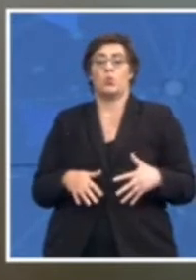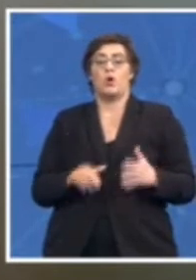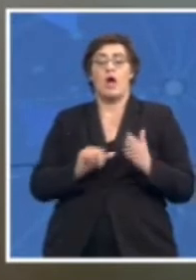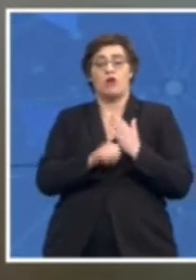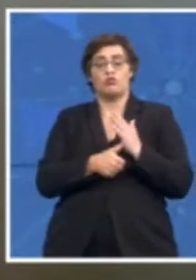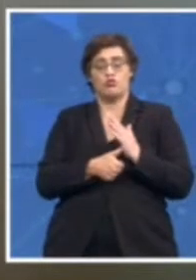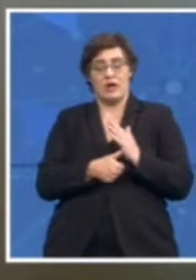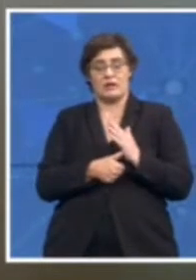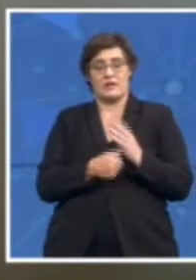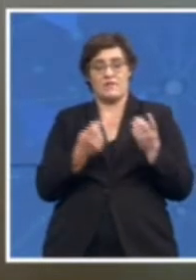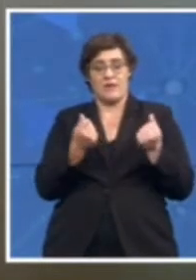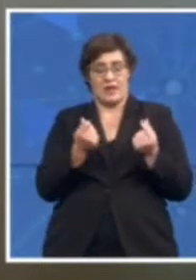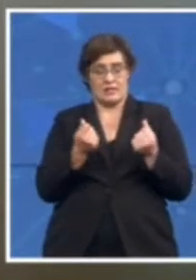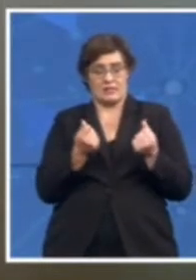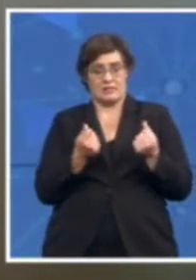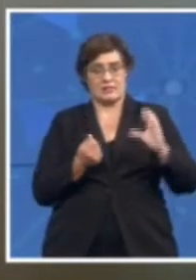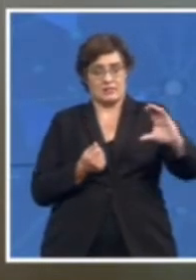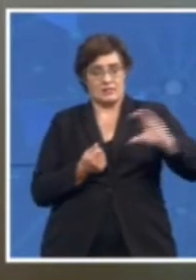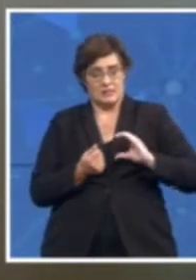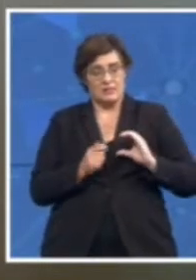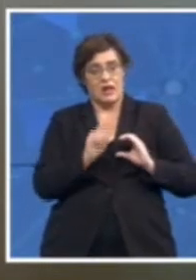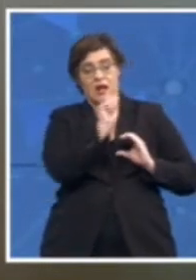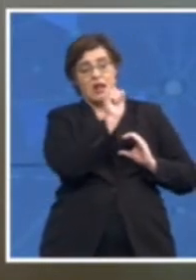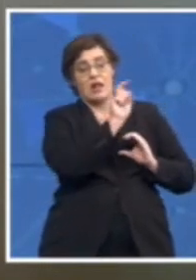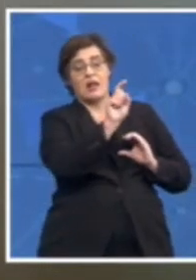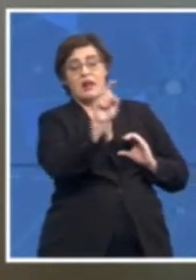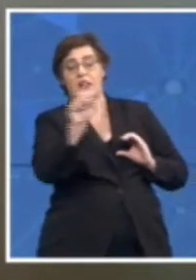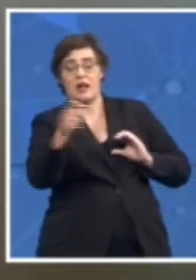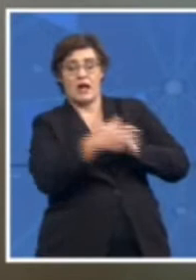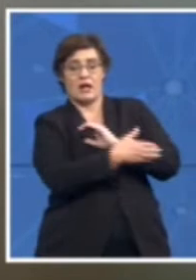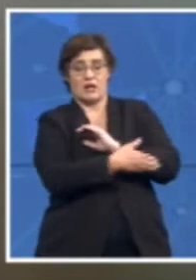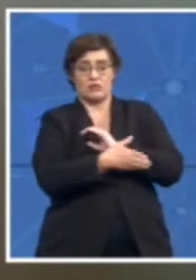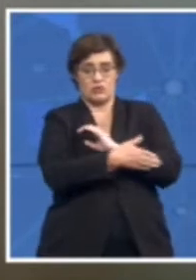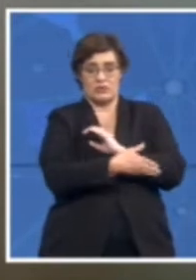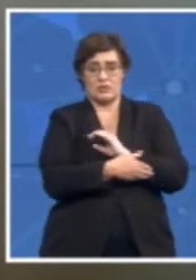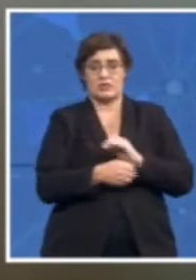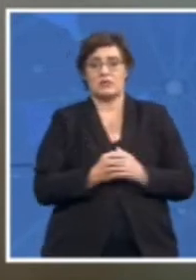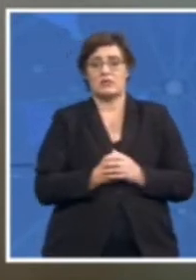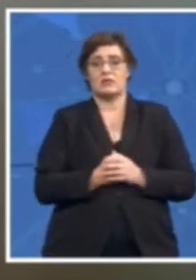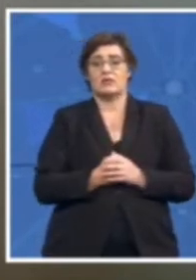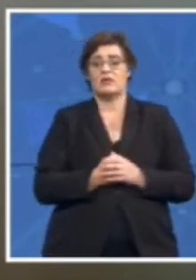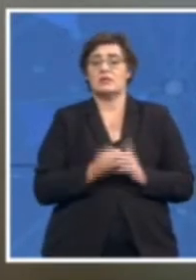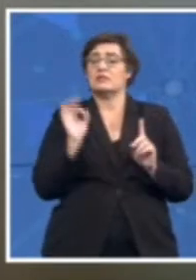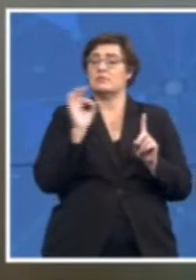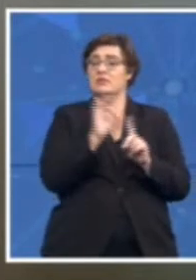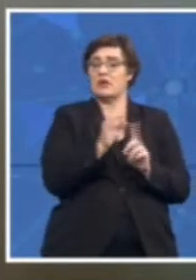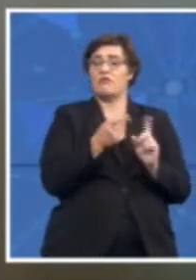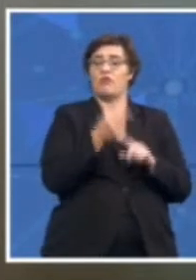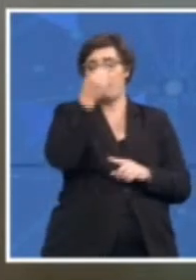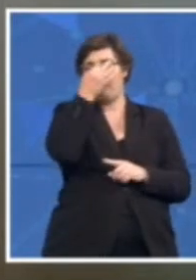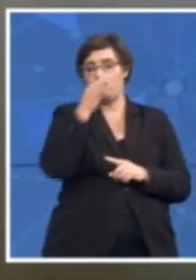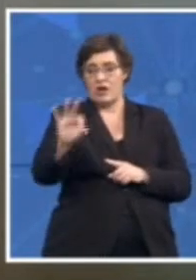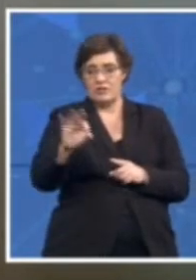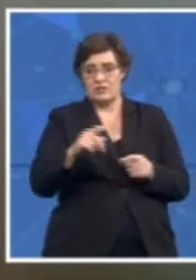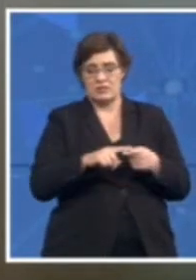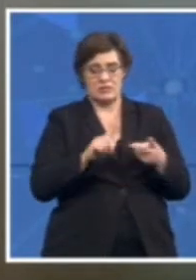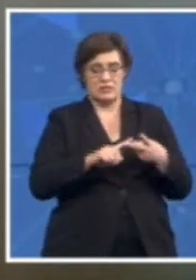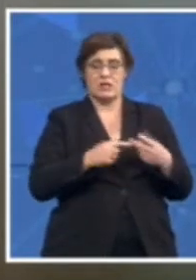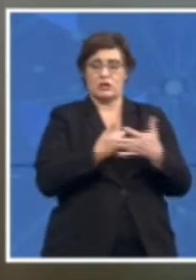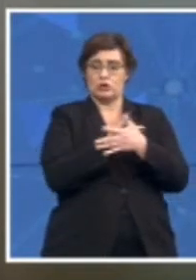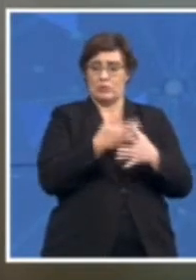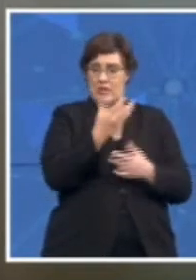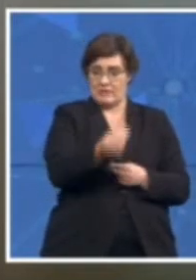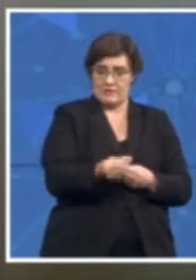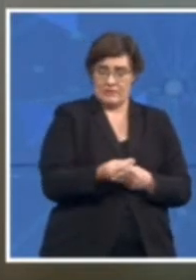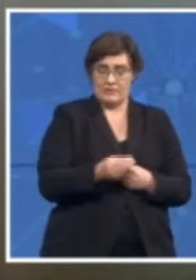number of countries, in particular from France and also from Germany. This is intended to